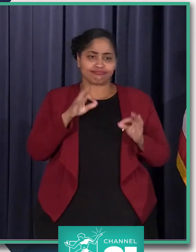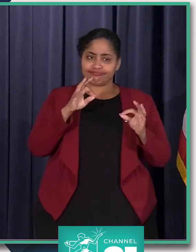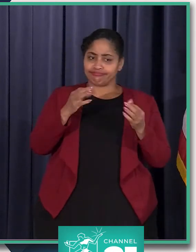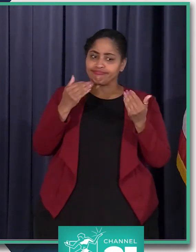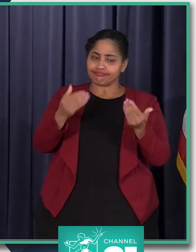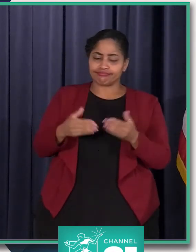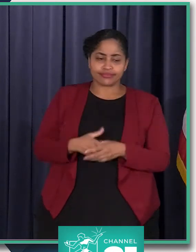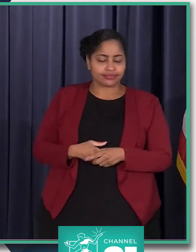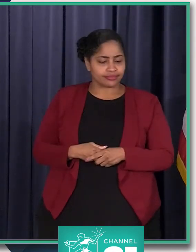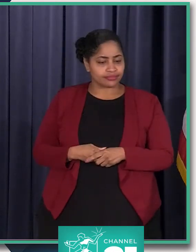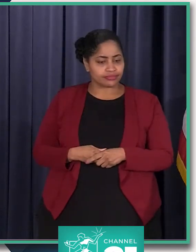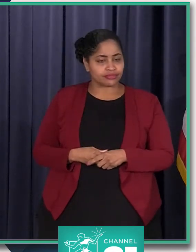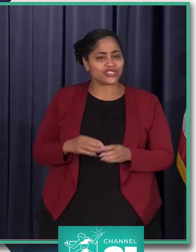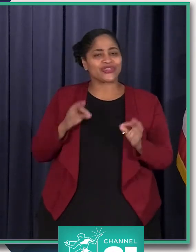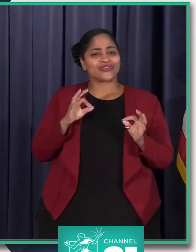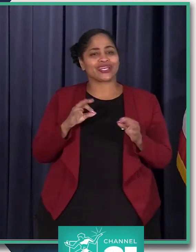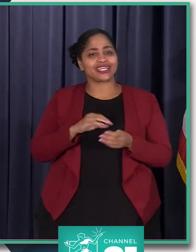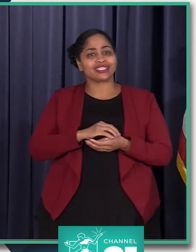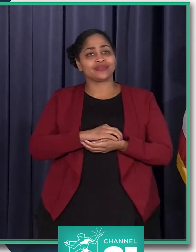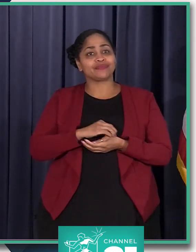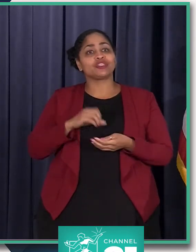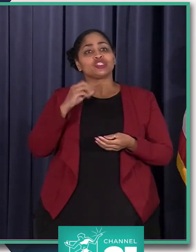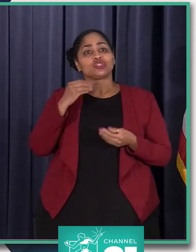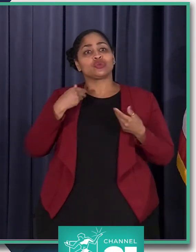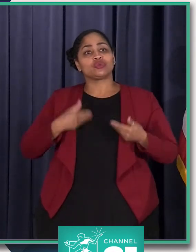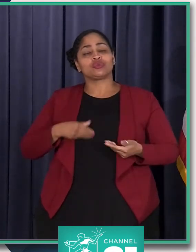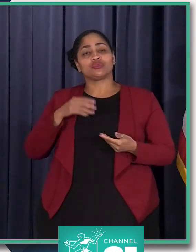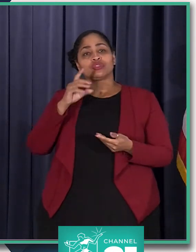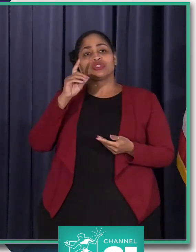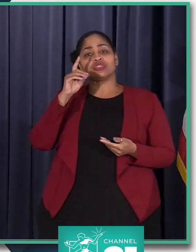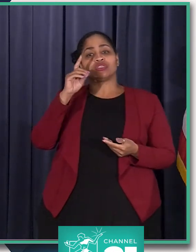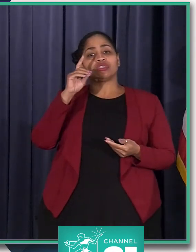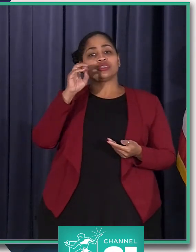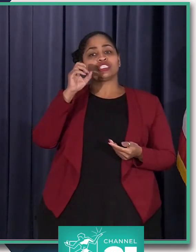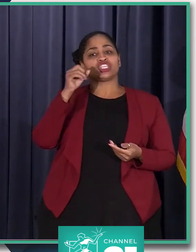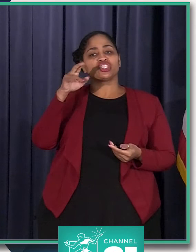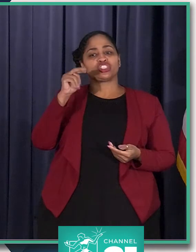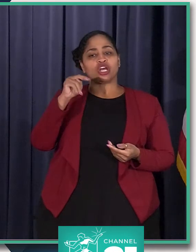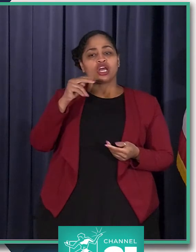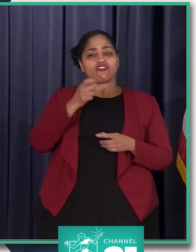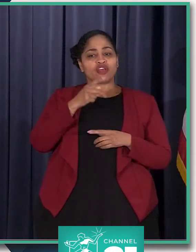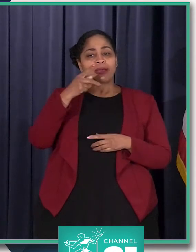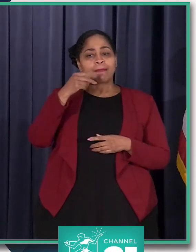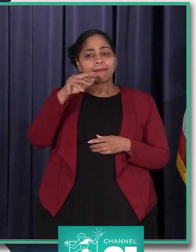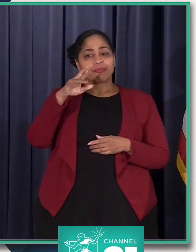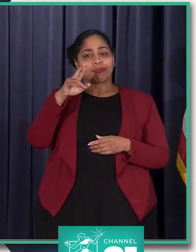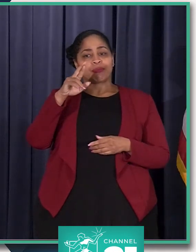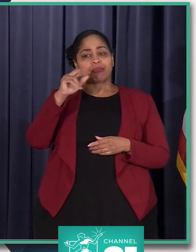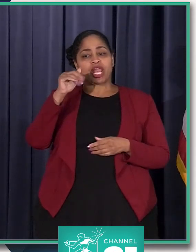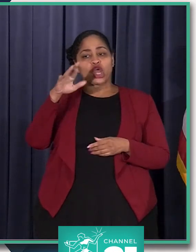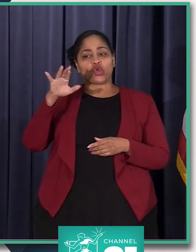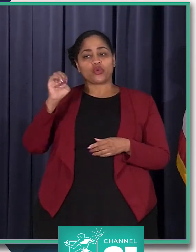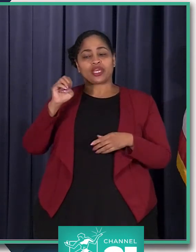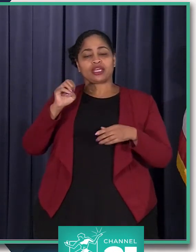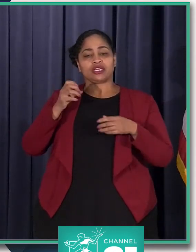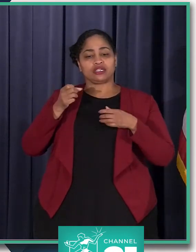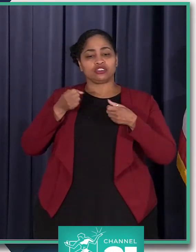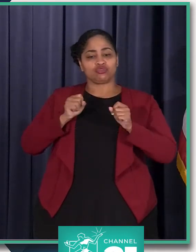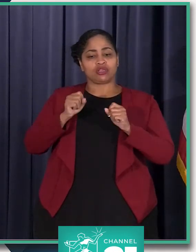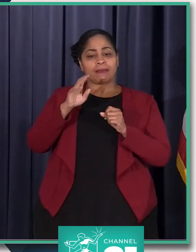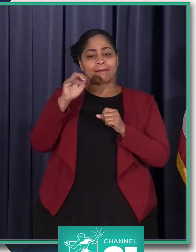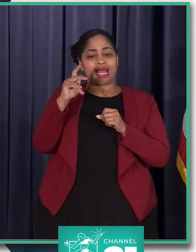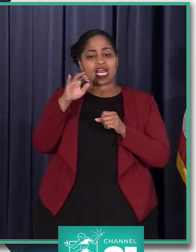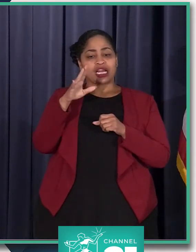fine. Great. So this is Deshawn Shamoon with the Prairie Street Block Club, and I want to